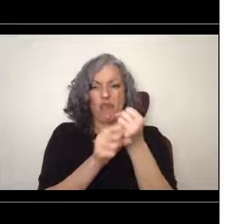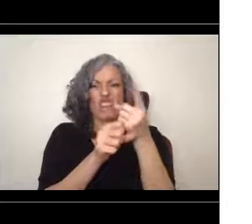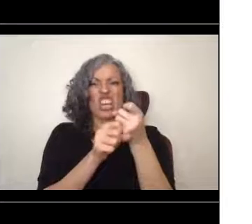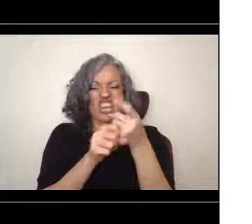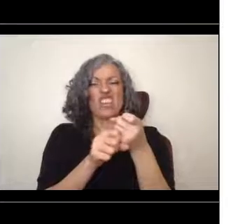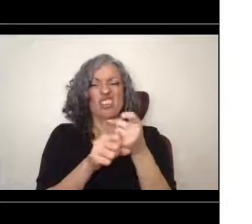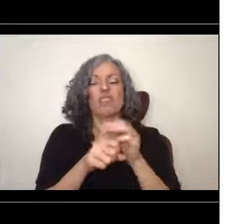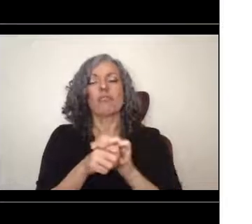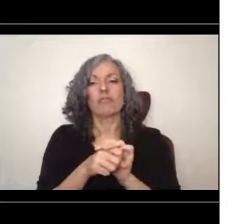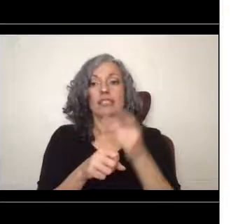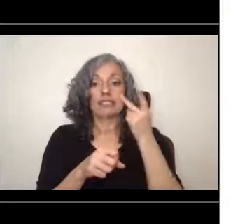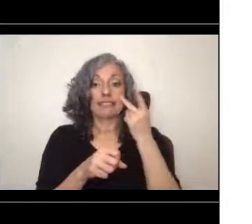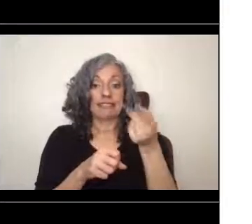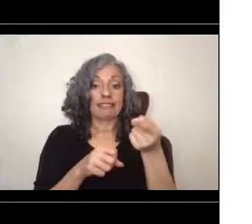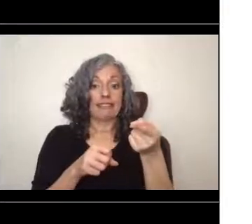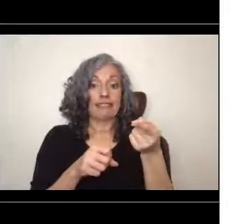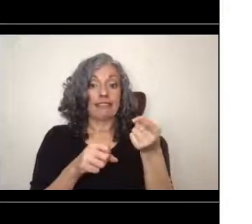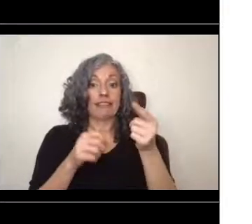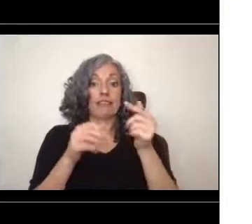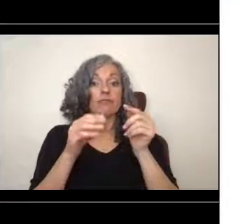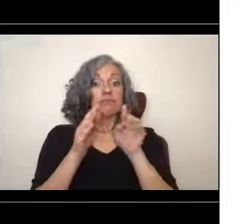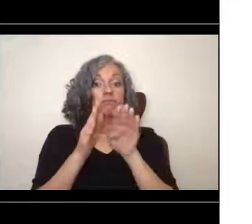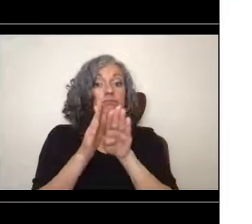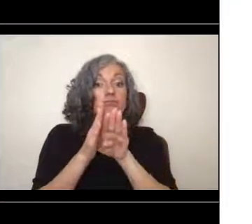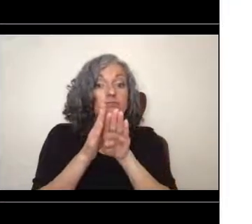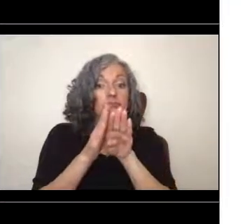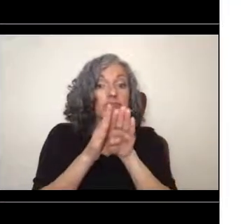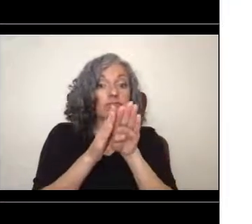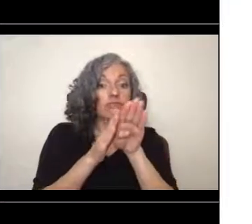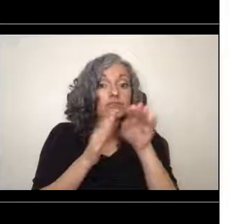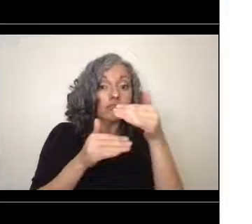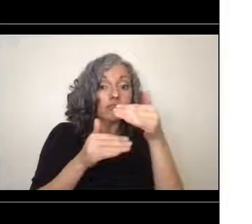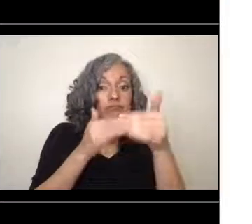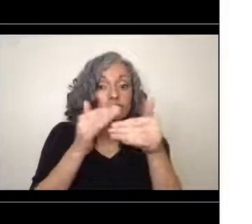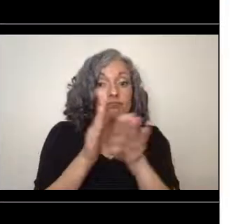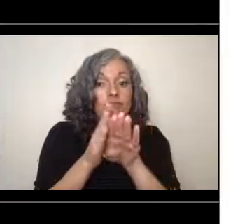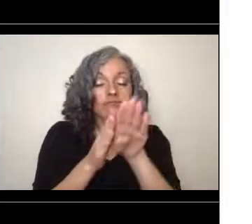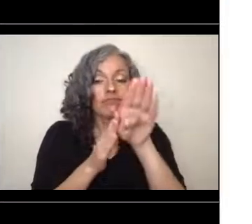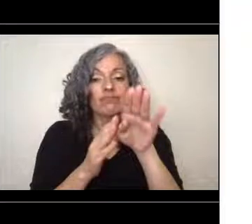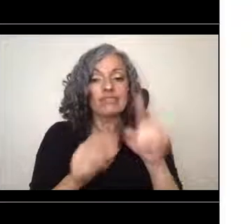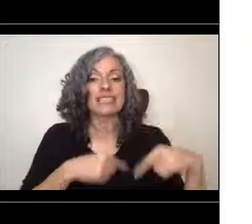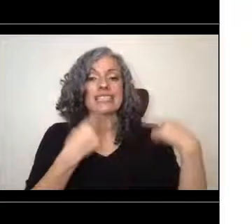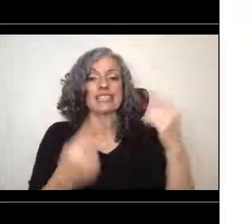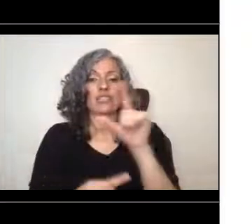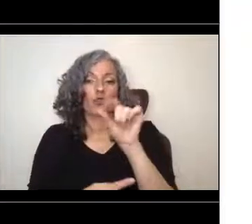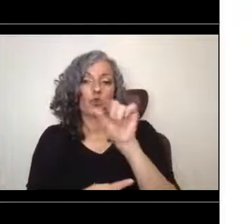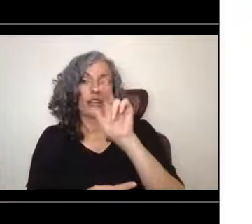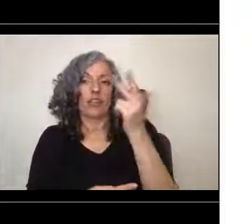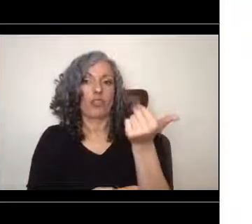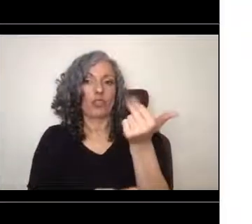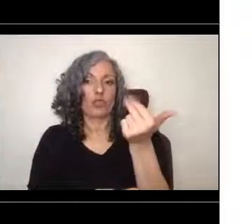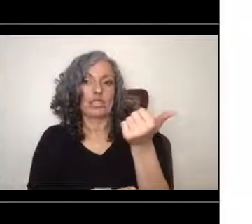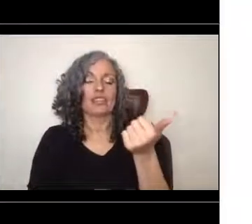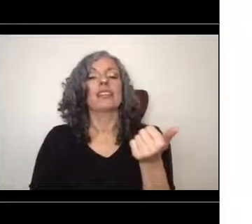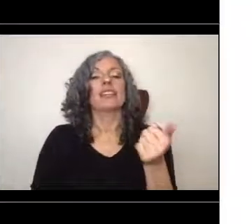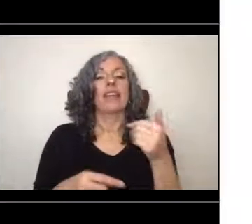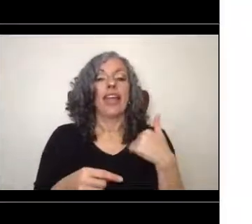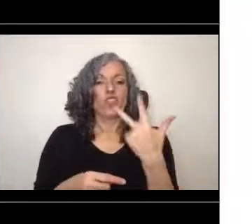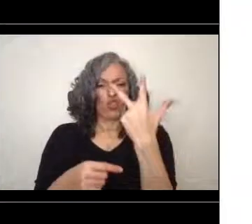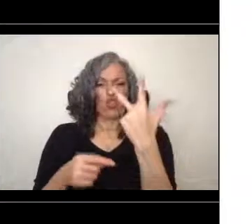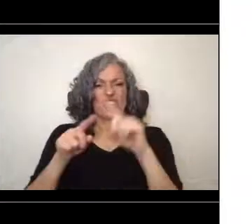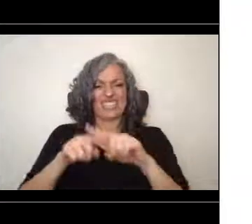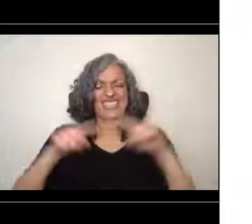you can just see the gradual increase since 2013. And this does cover 3 different transportation acts. MAP